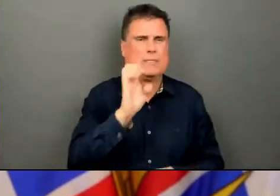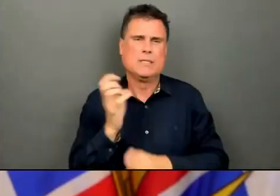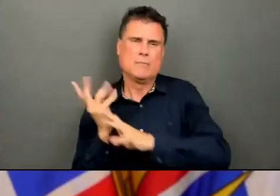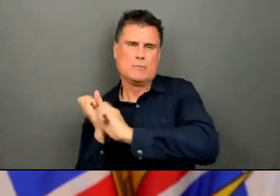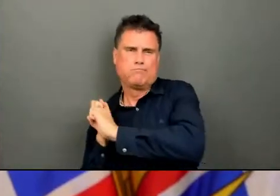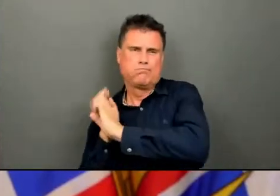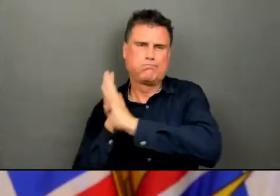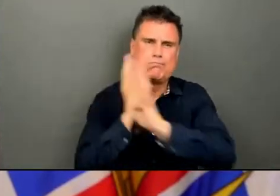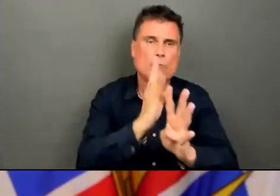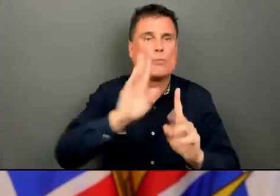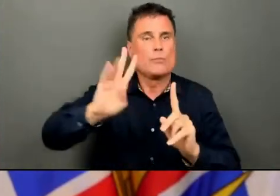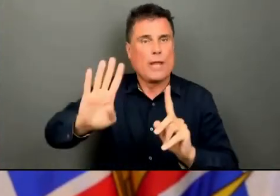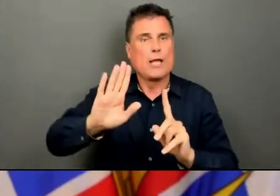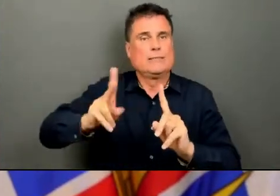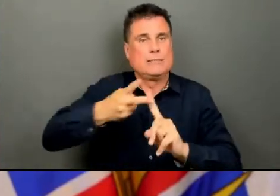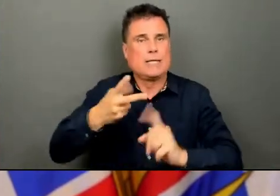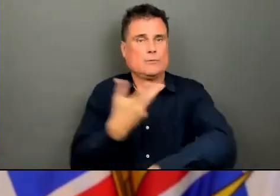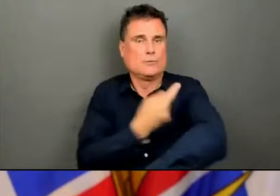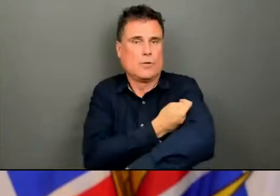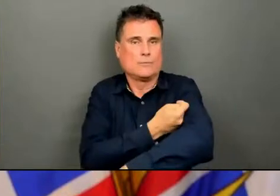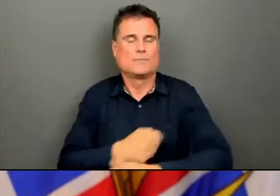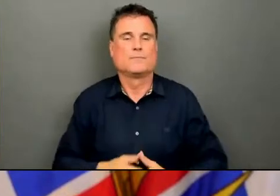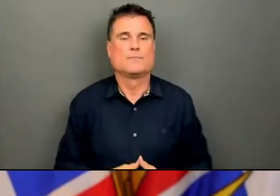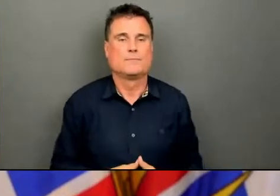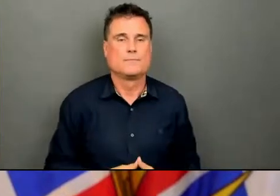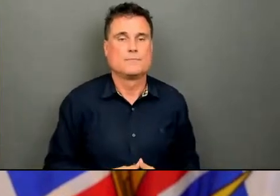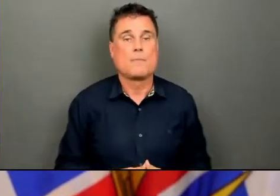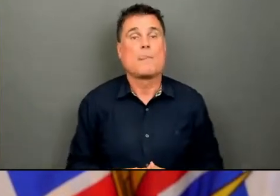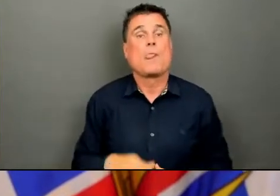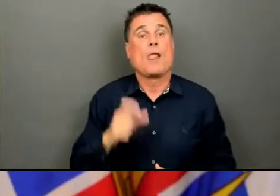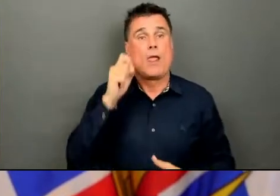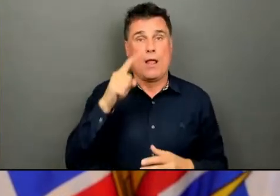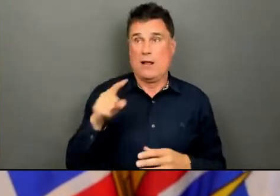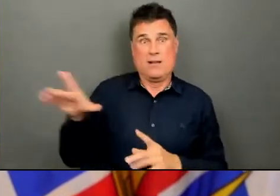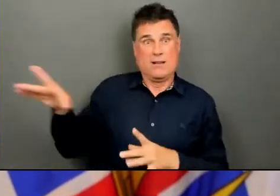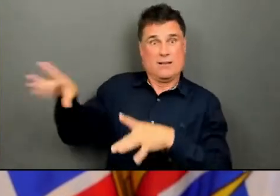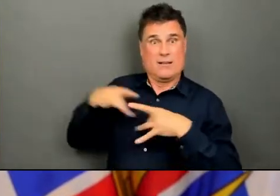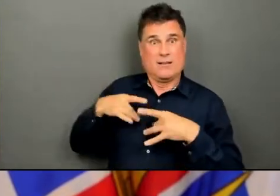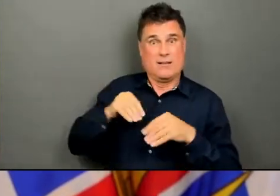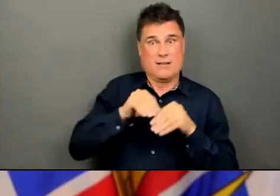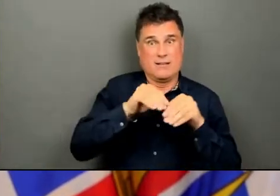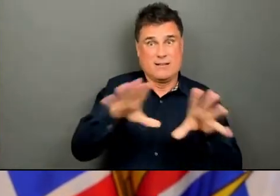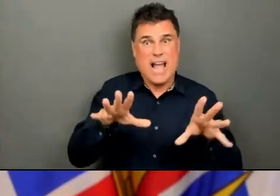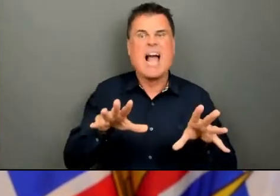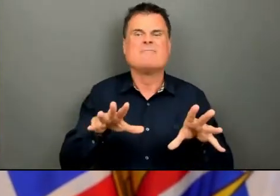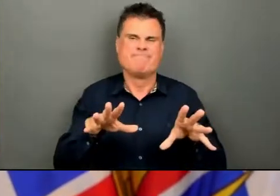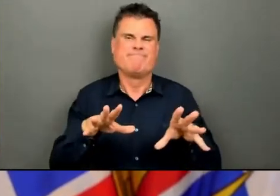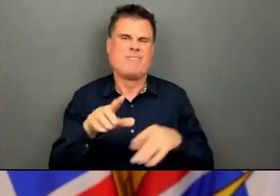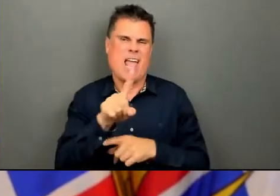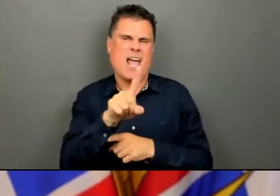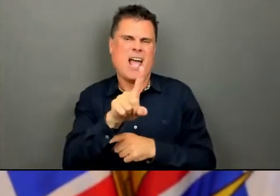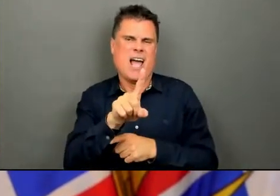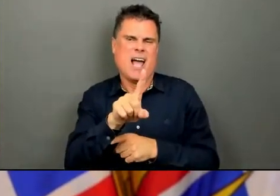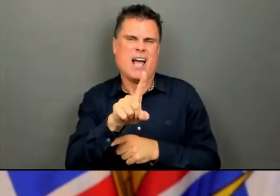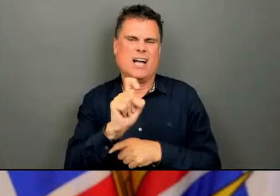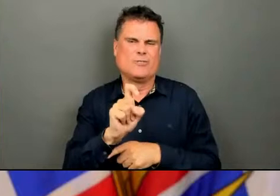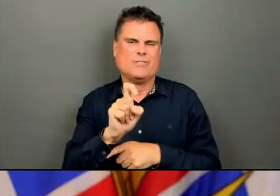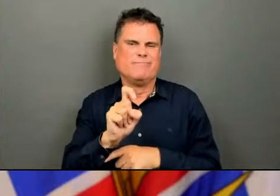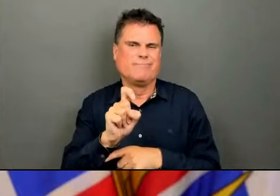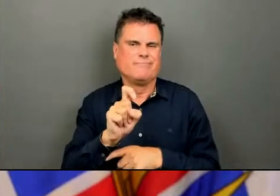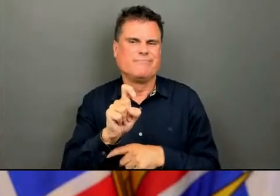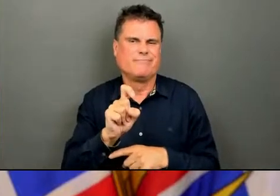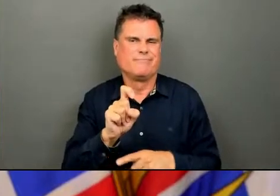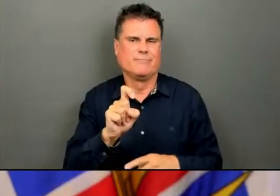of the transmission of disease in the province, we have 120 new cases today, bringing the total number of people diagnosed